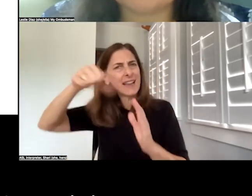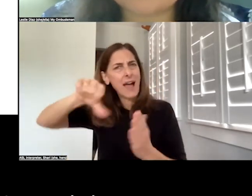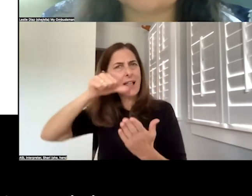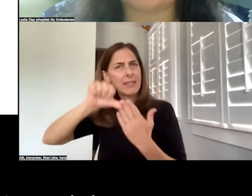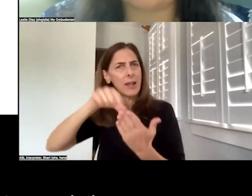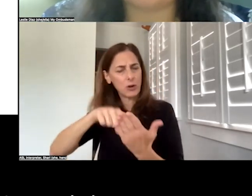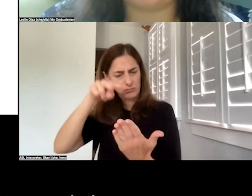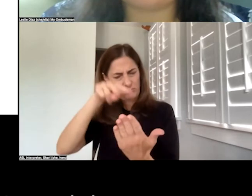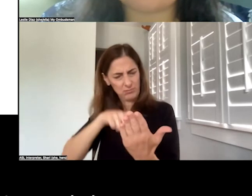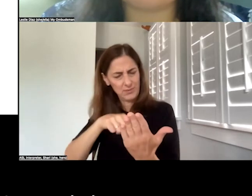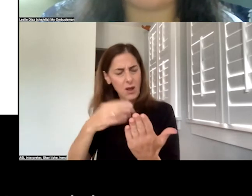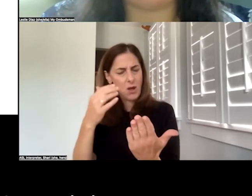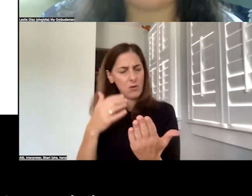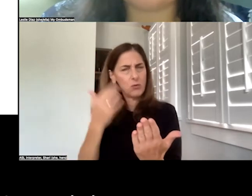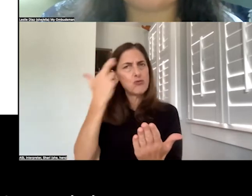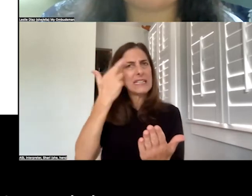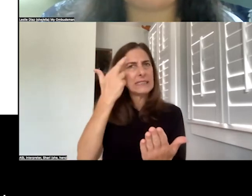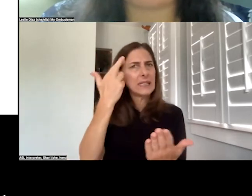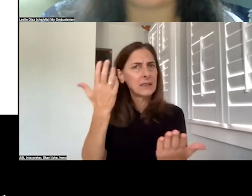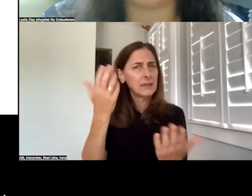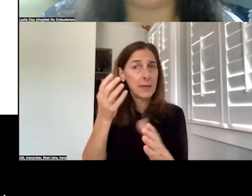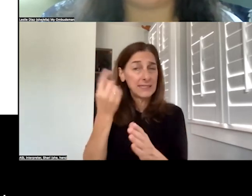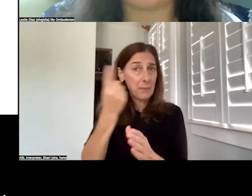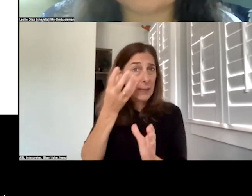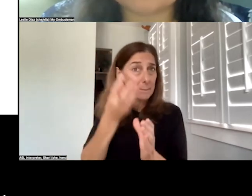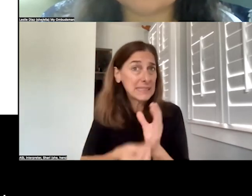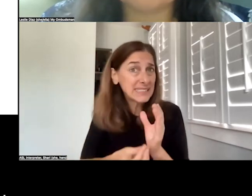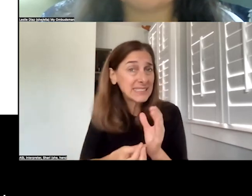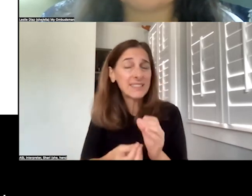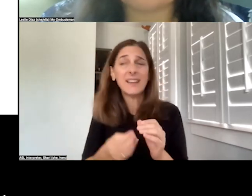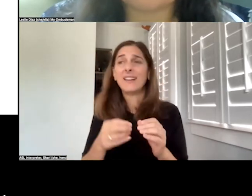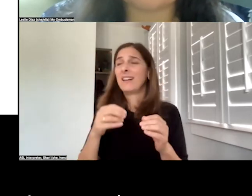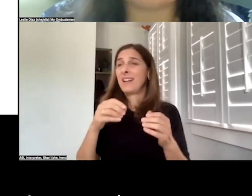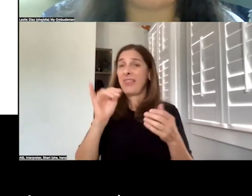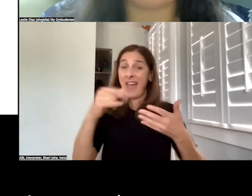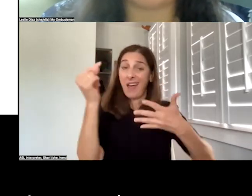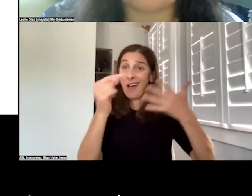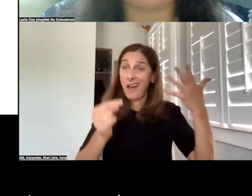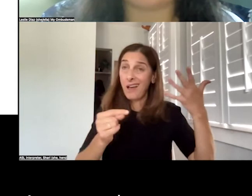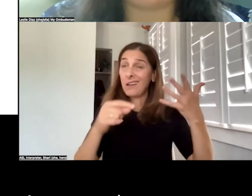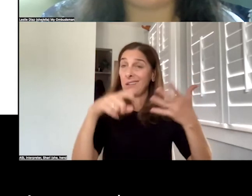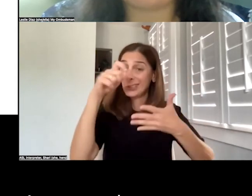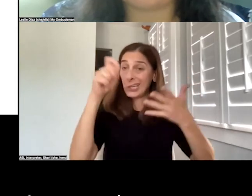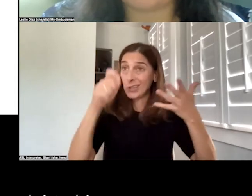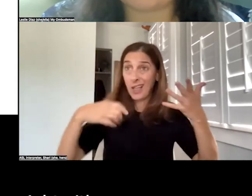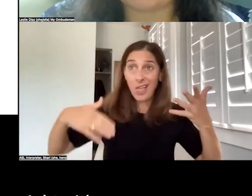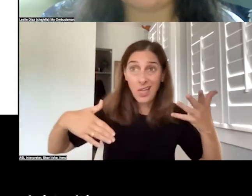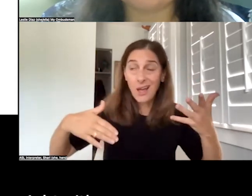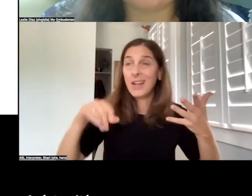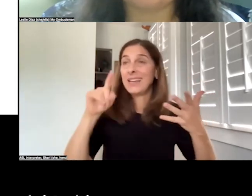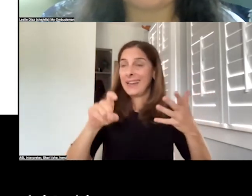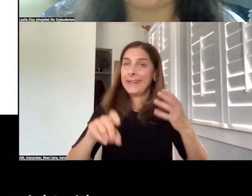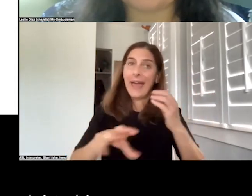what exactly it is that was missing or that needs to be proven in order to have the service covered.